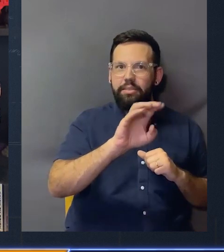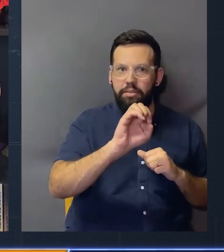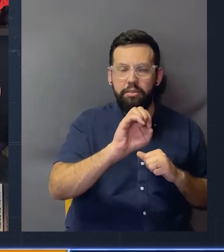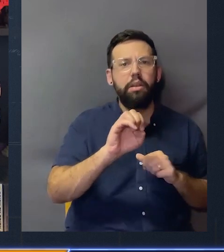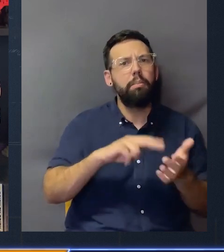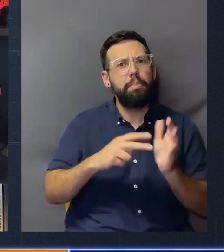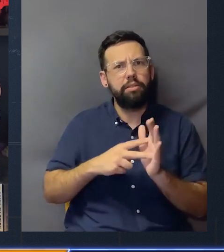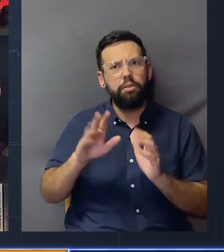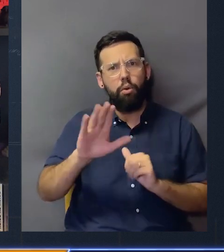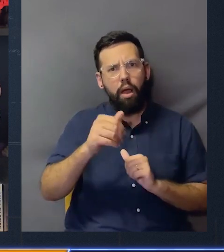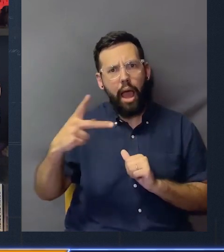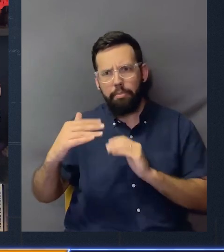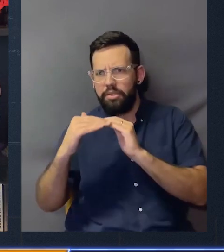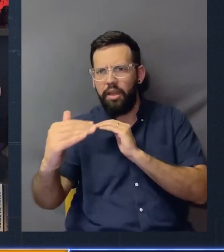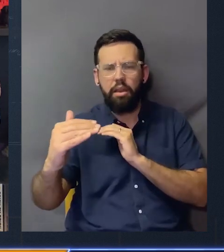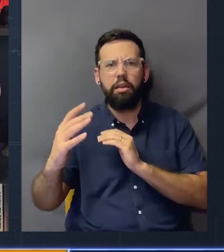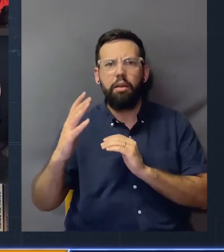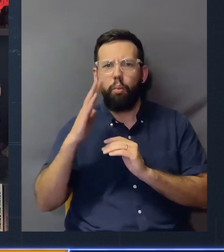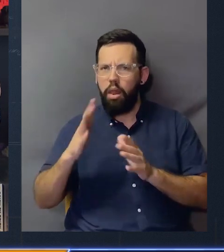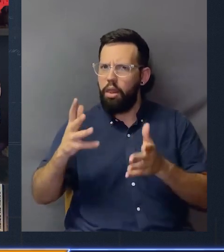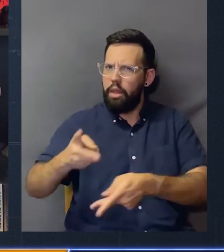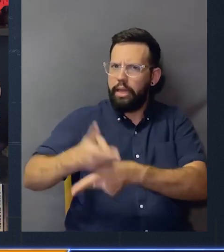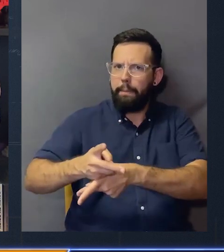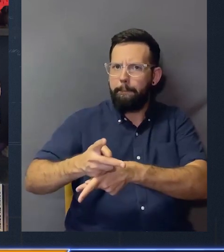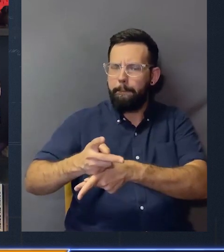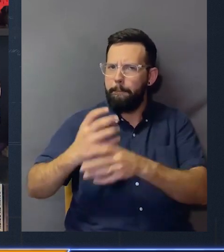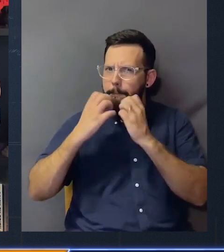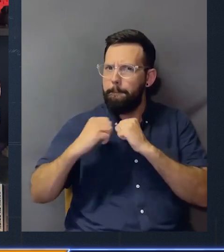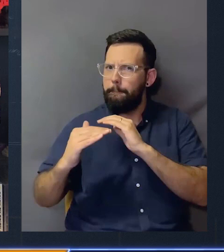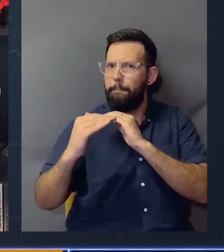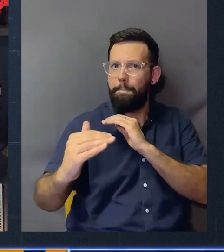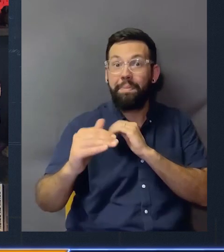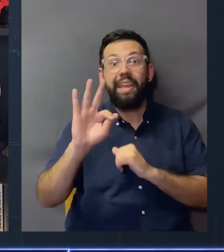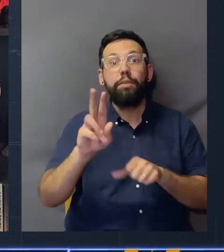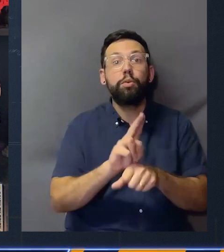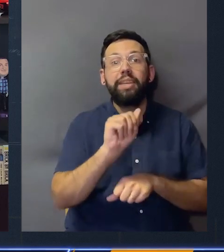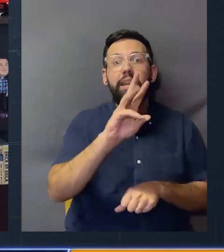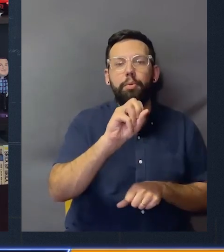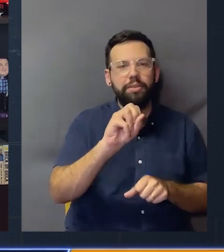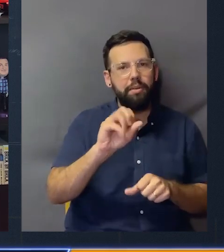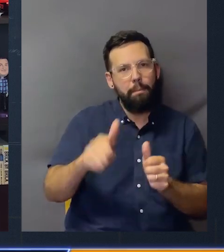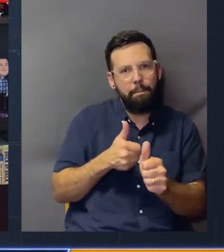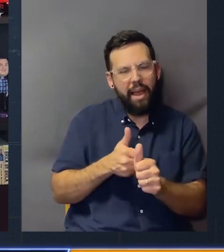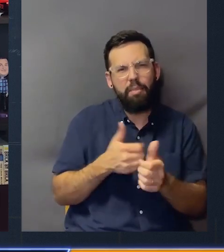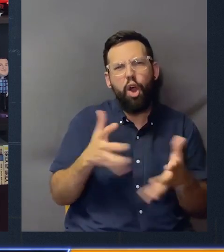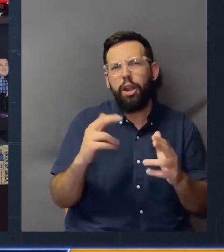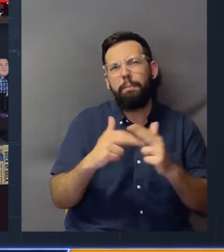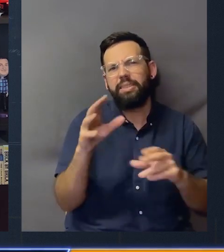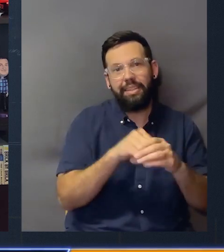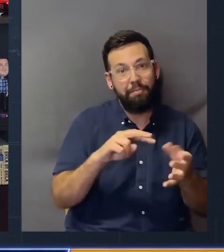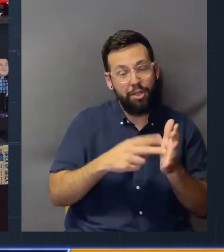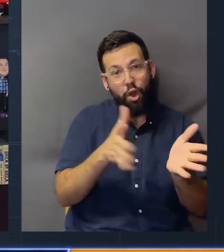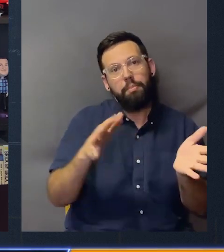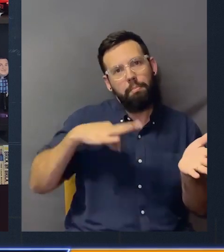is built in. You're already benefiting from it if you're using AWS Backup. To learn more, you can read the What's New. And that's all the launches I got for